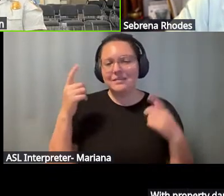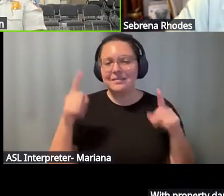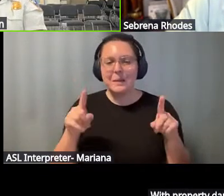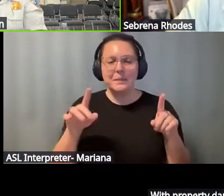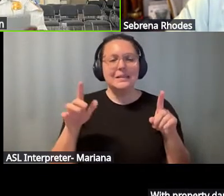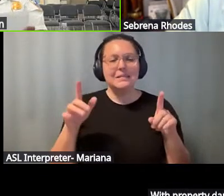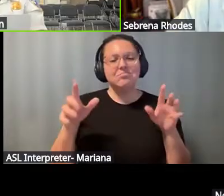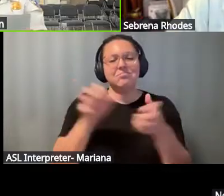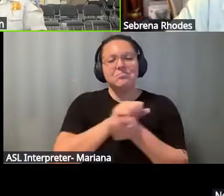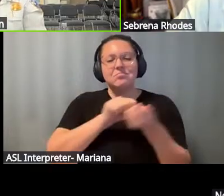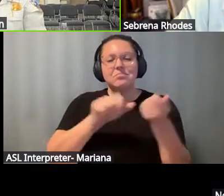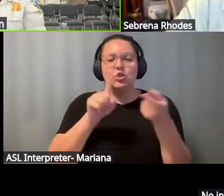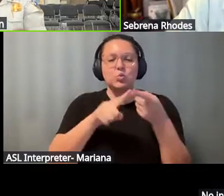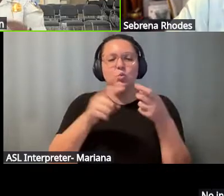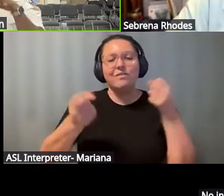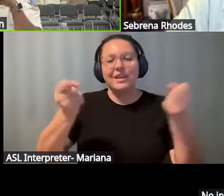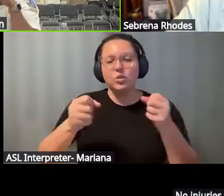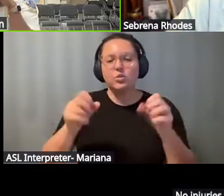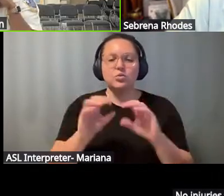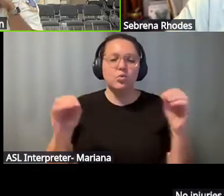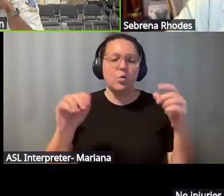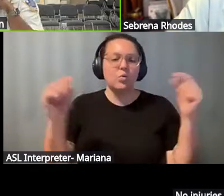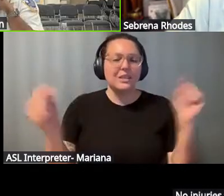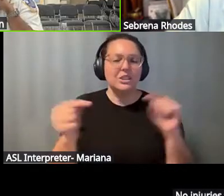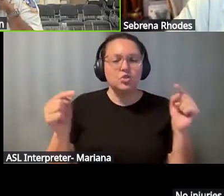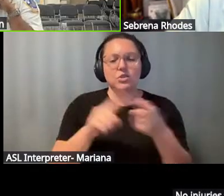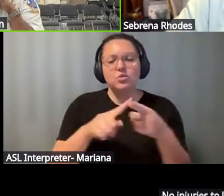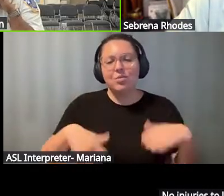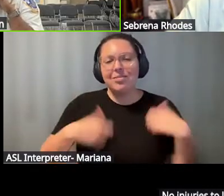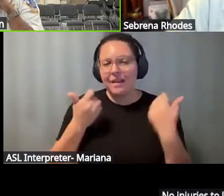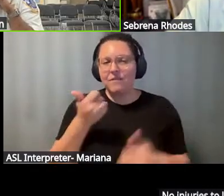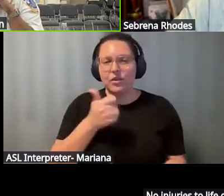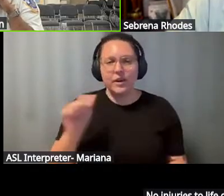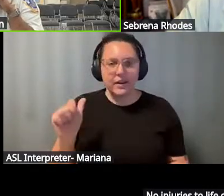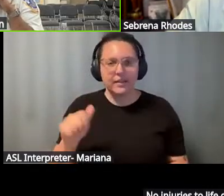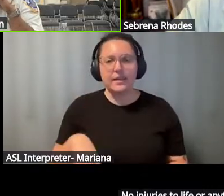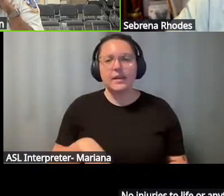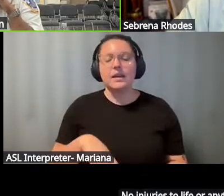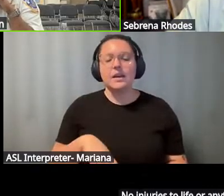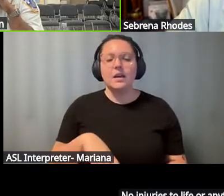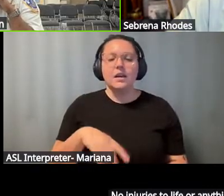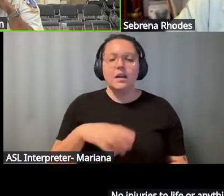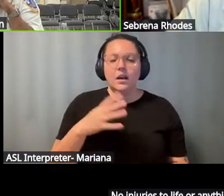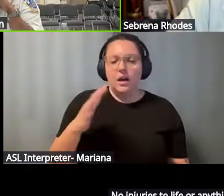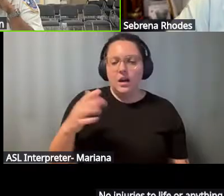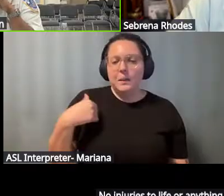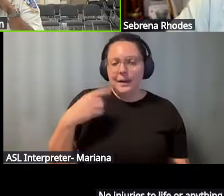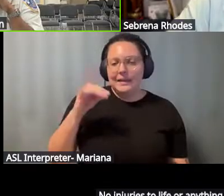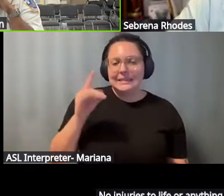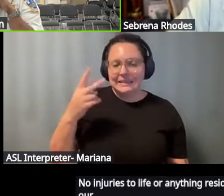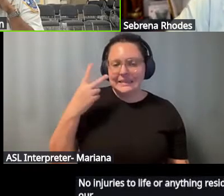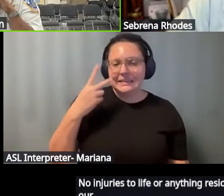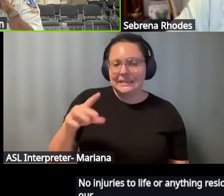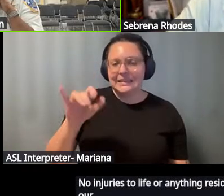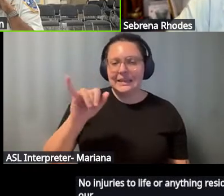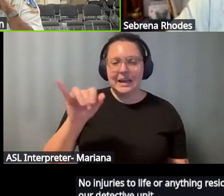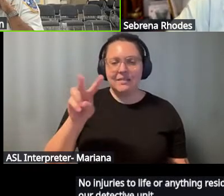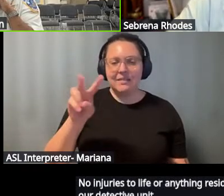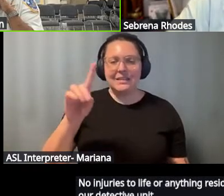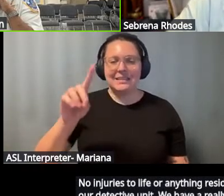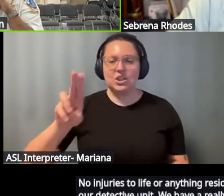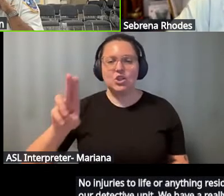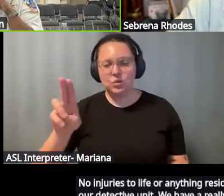injuries to life or anything reside in that. I did speak with 5EDDU, which is our detective unit. We have a really